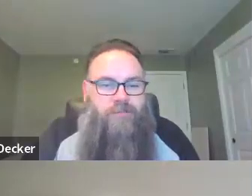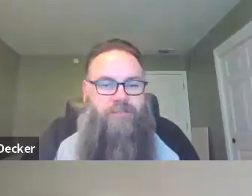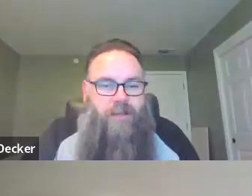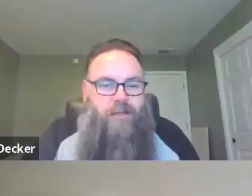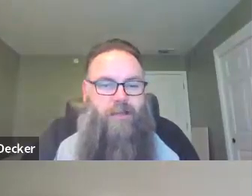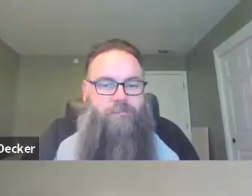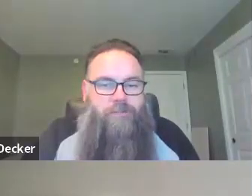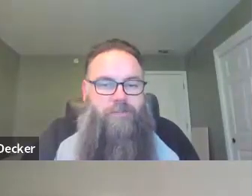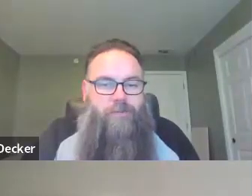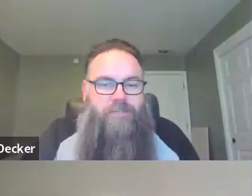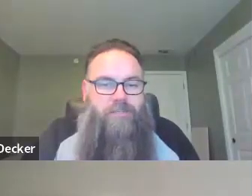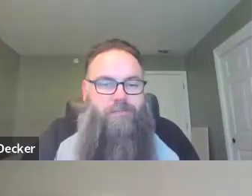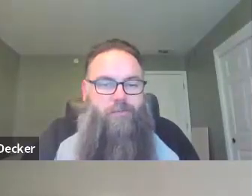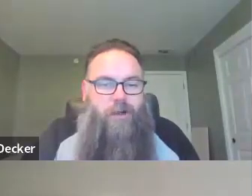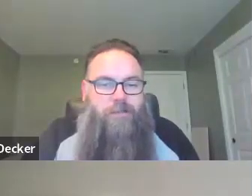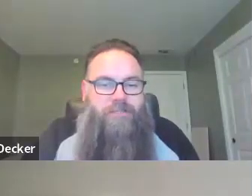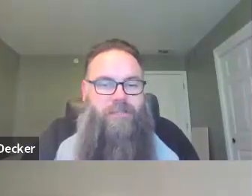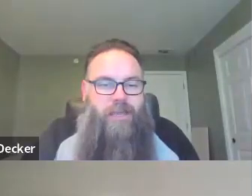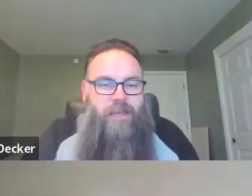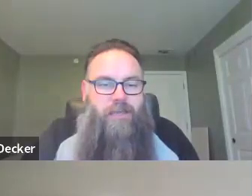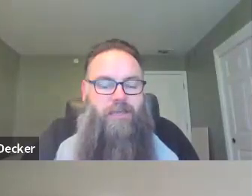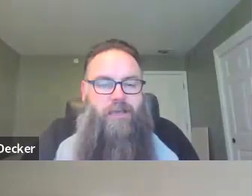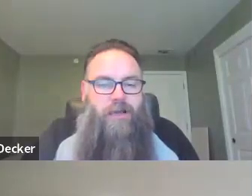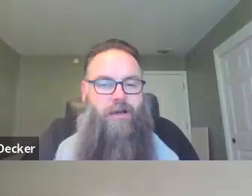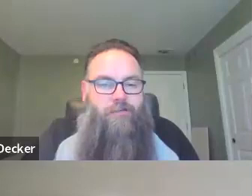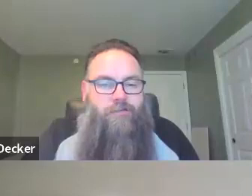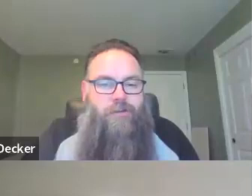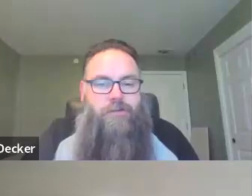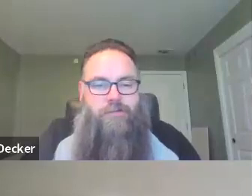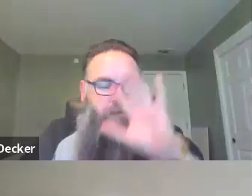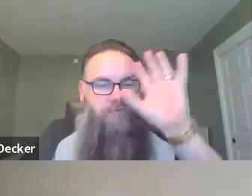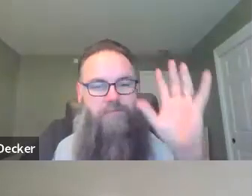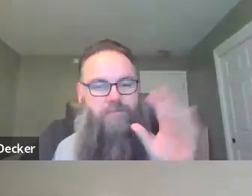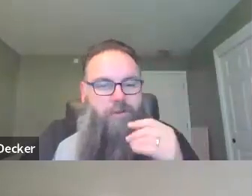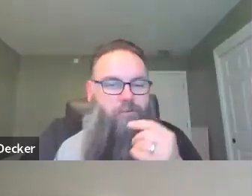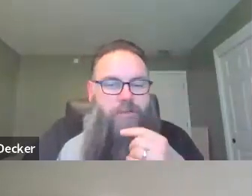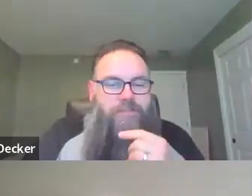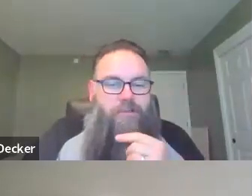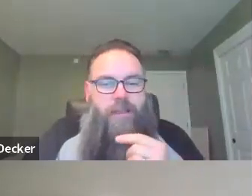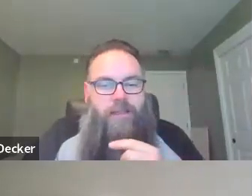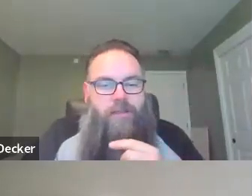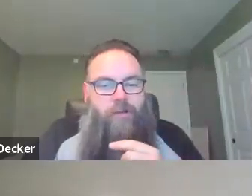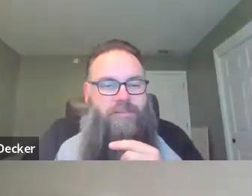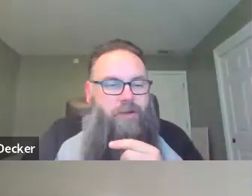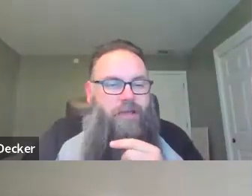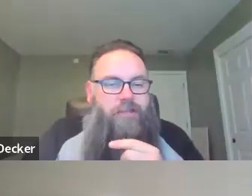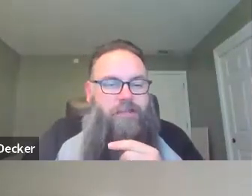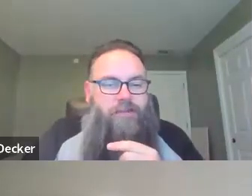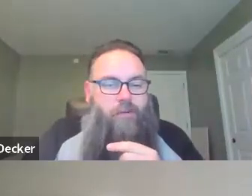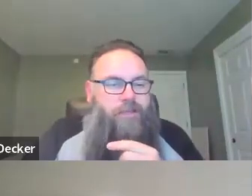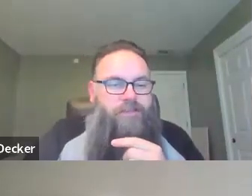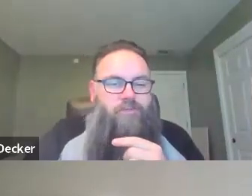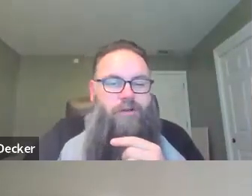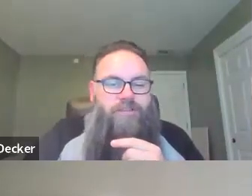that was done, I believe, recently for YMCA of like Superior YMCA, right? And then we also had